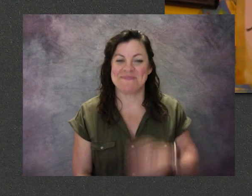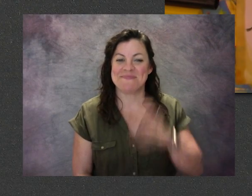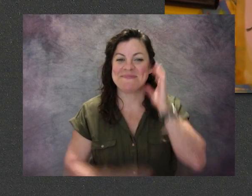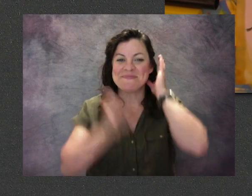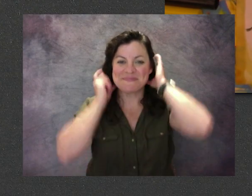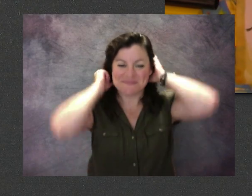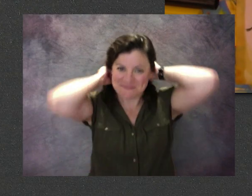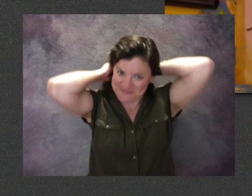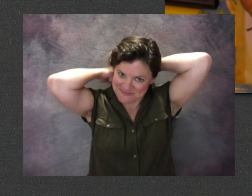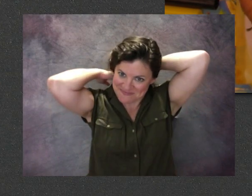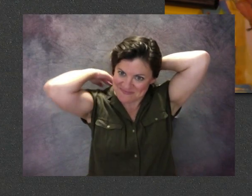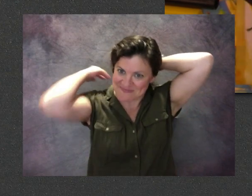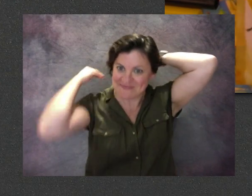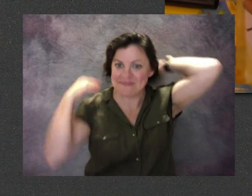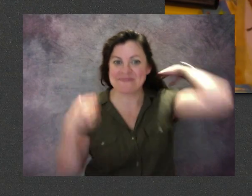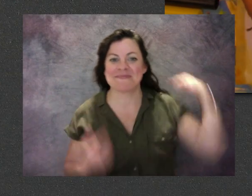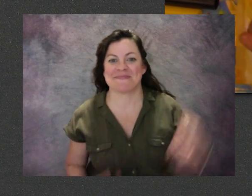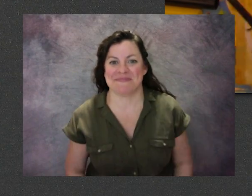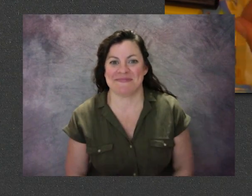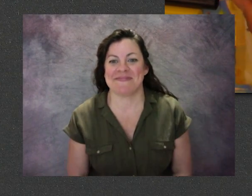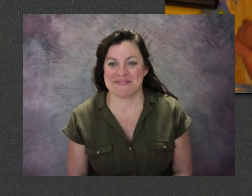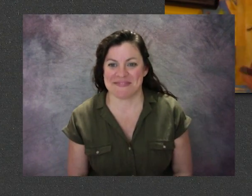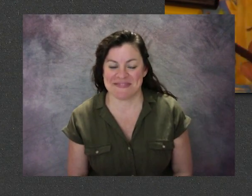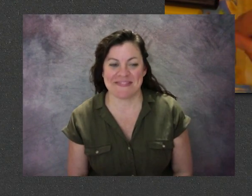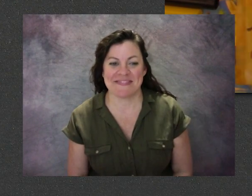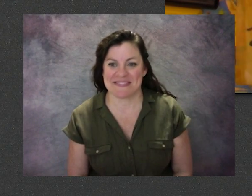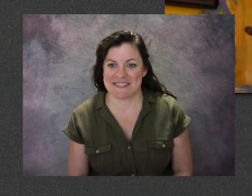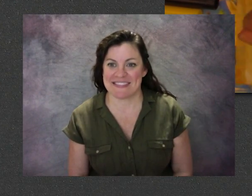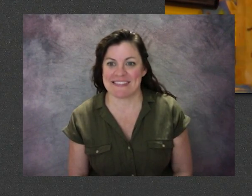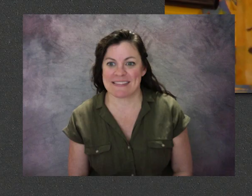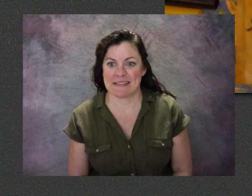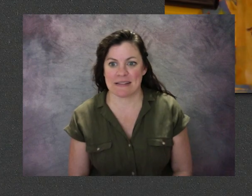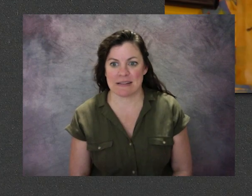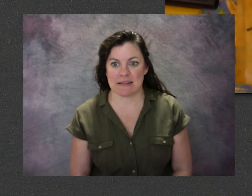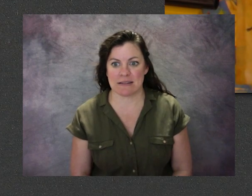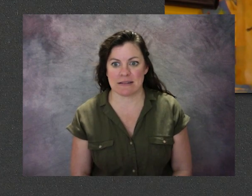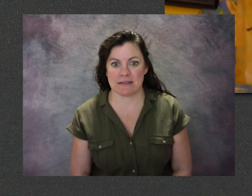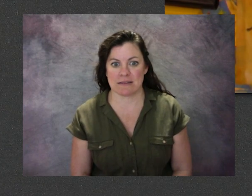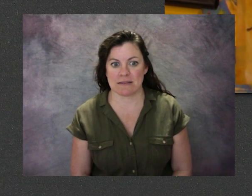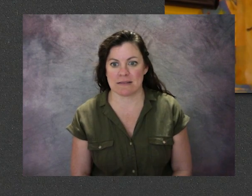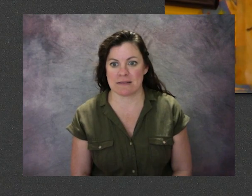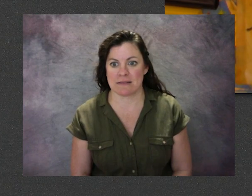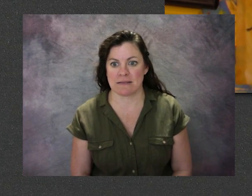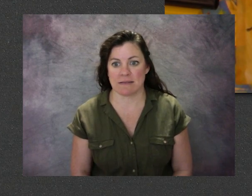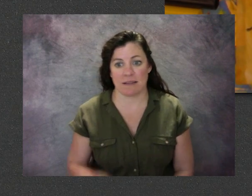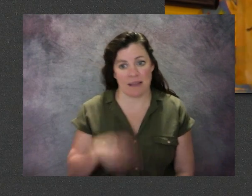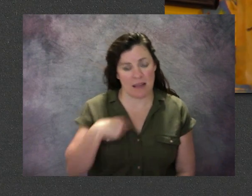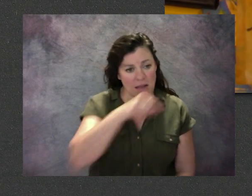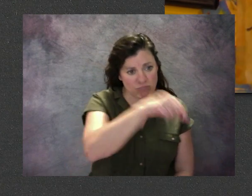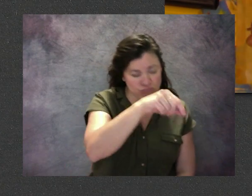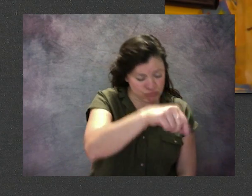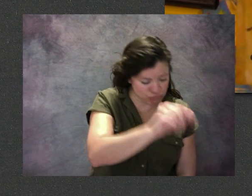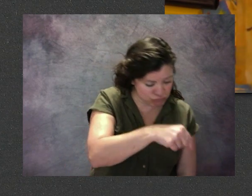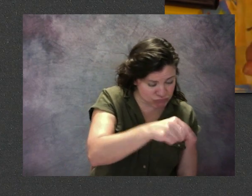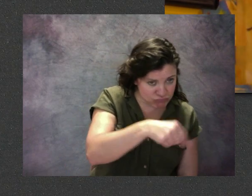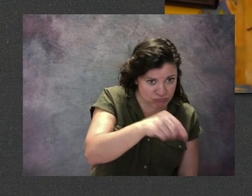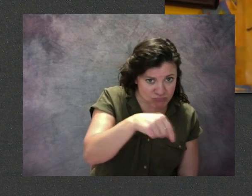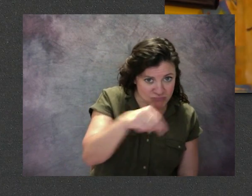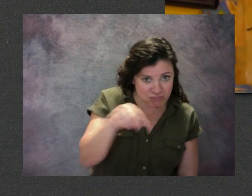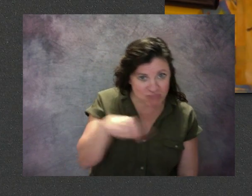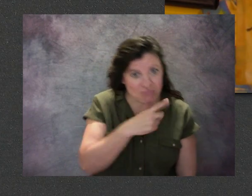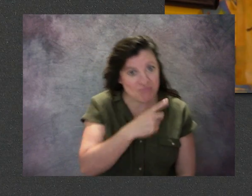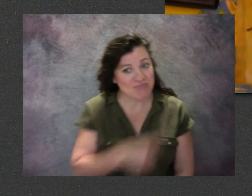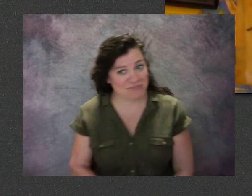I had a little pile of water in there, so I didn't even need to pick up any water. I could just pick it up with my brush. Most of the time I need to get some